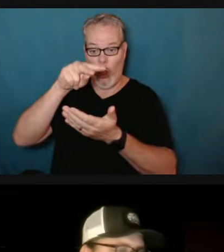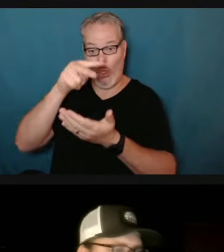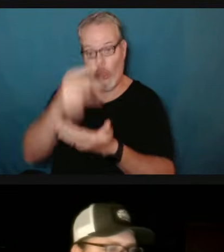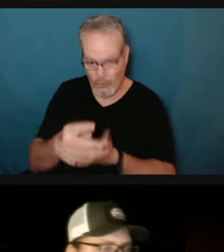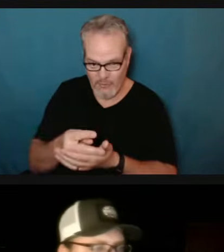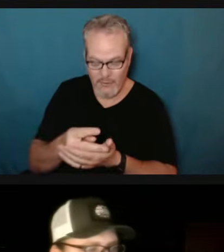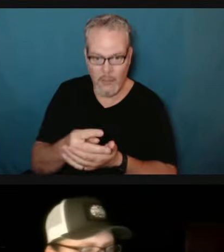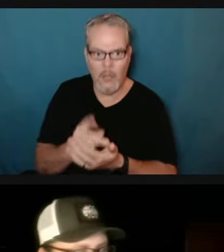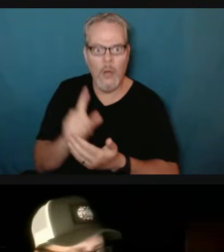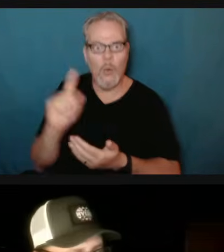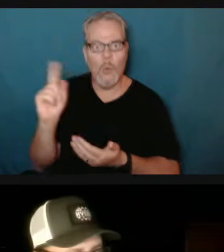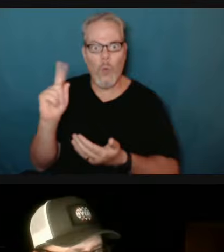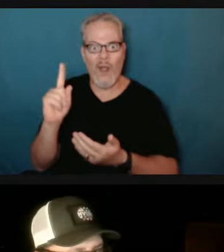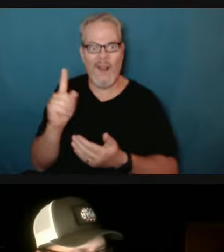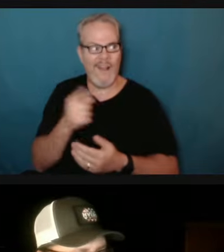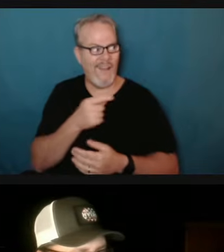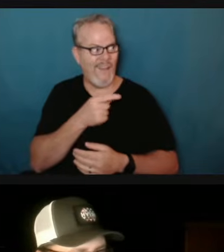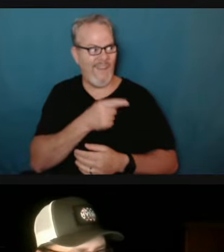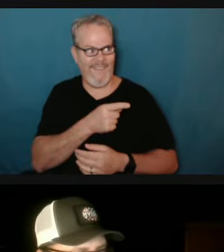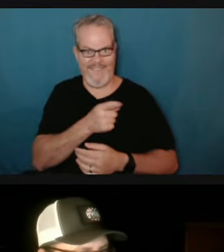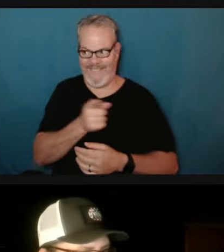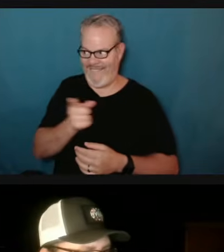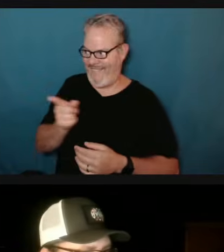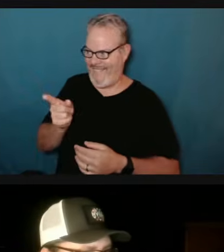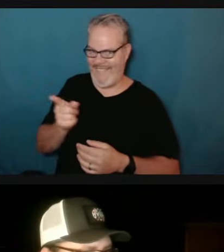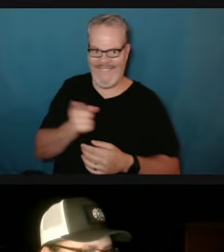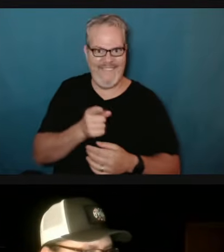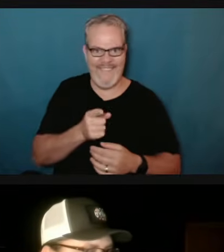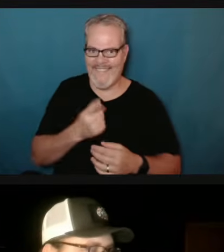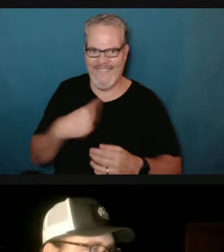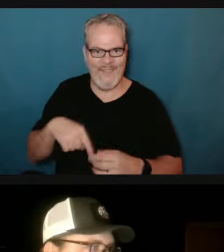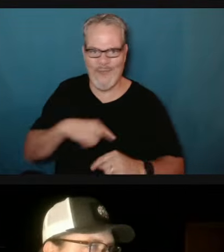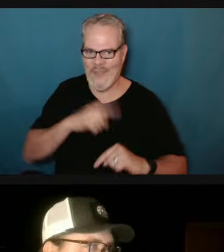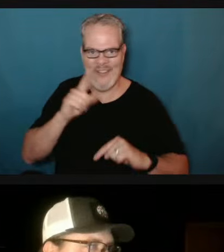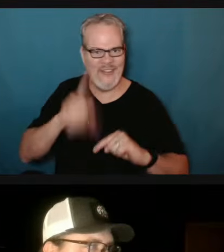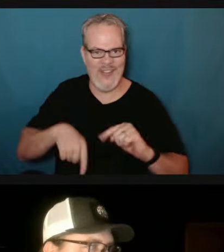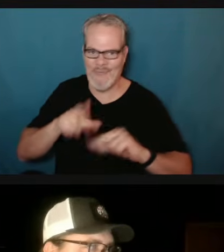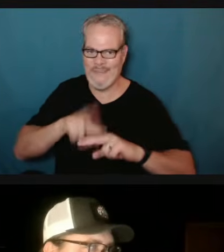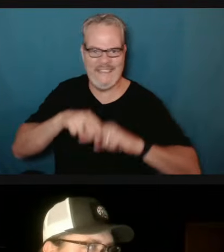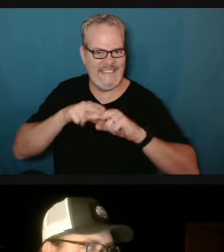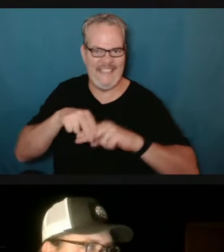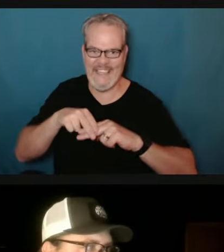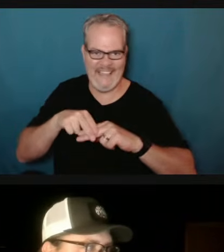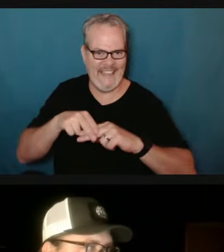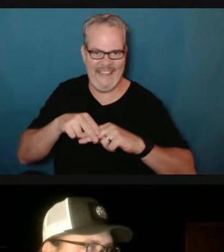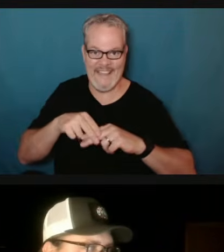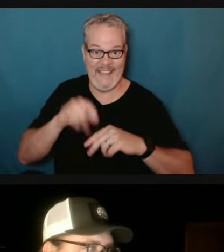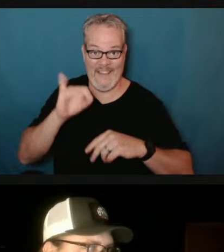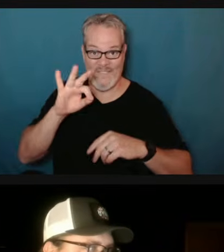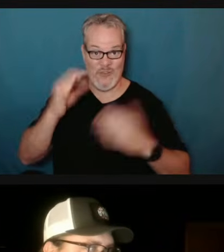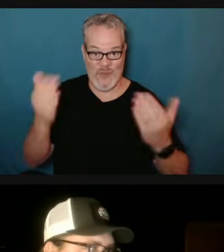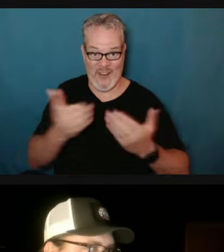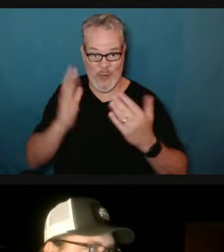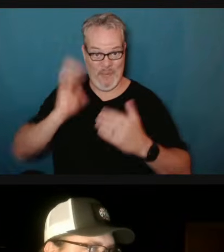us would be standing here or sitting in chairs if we were here when that earthquake happened. Nothing here would be left standing.